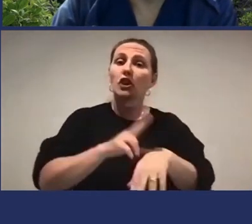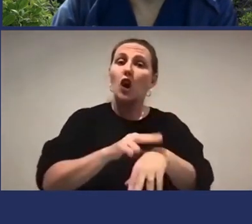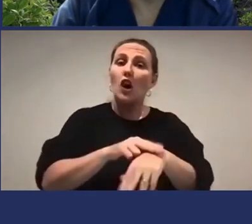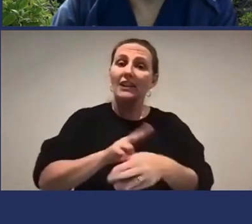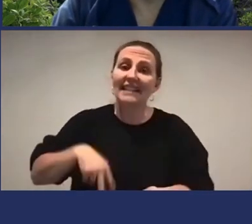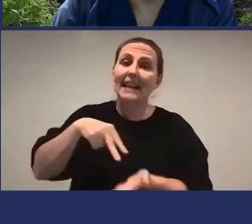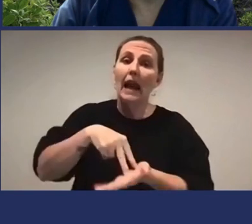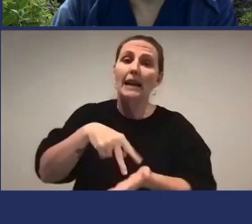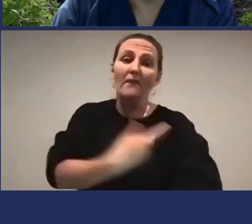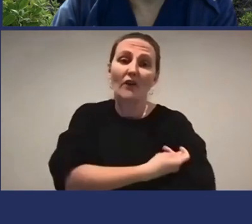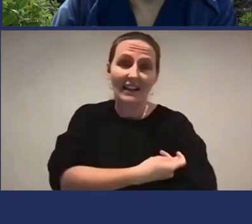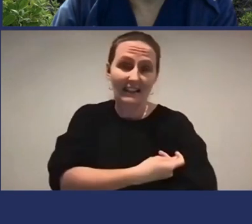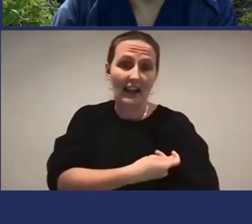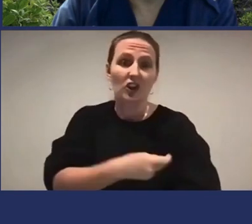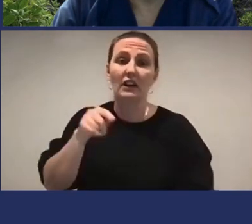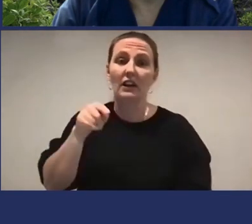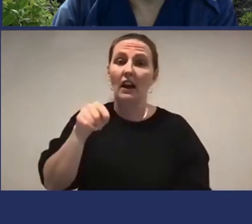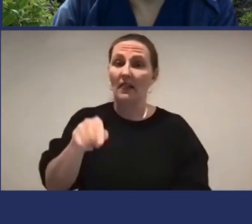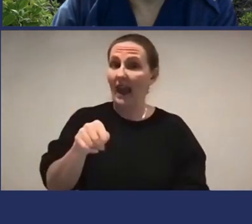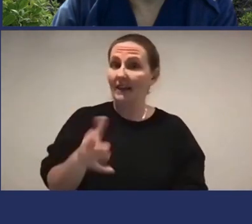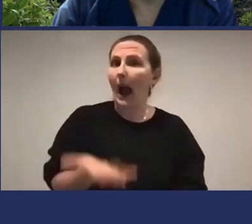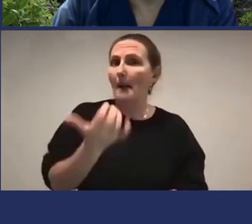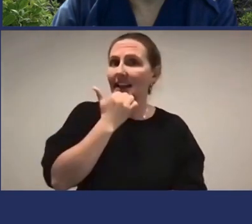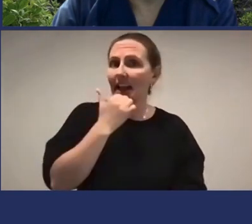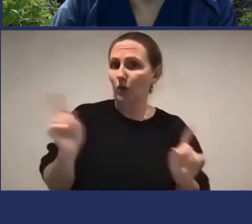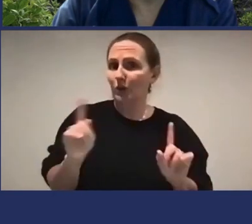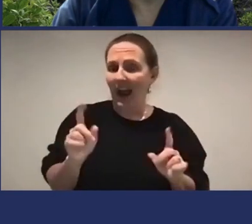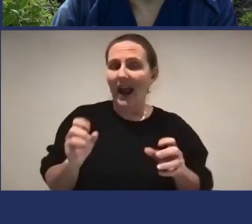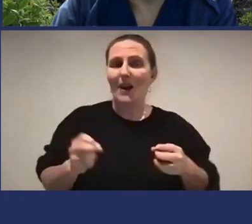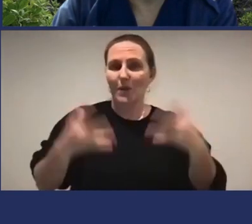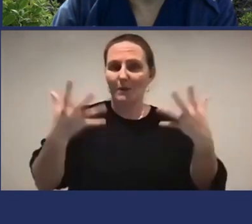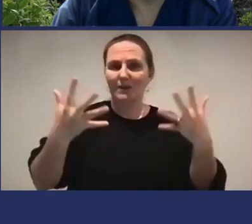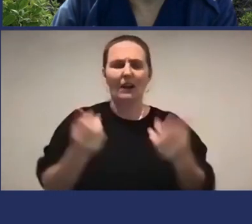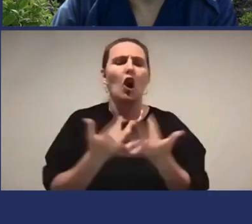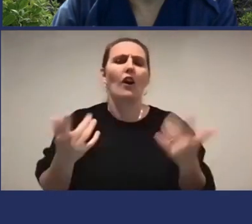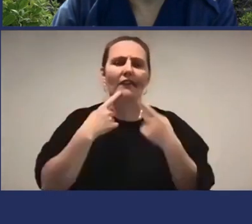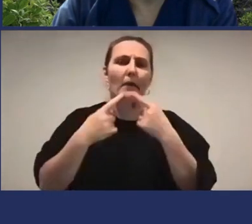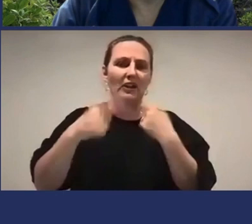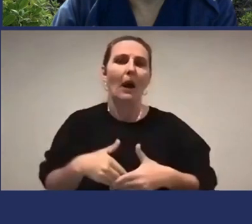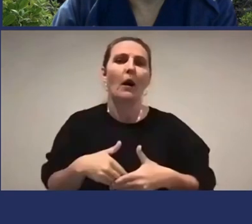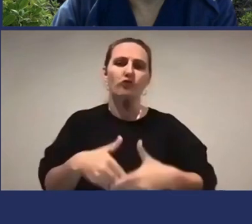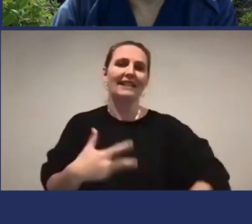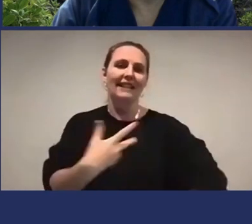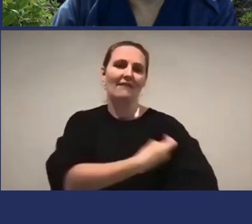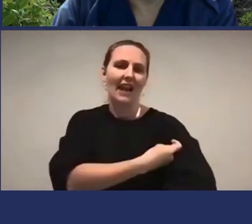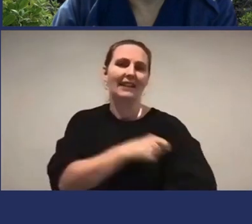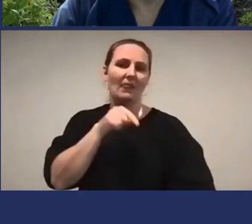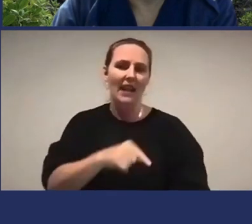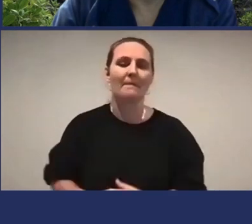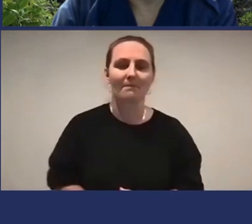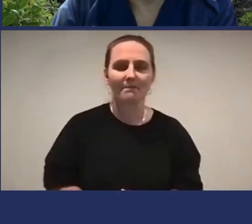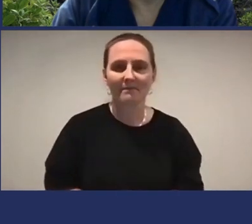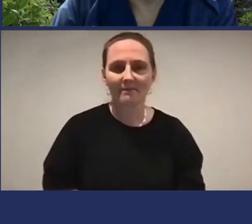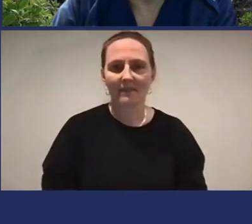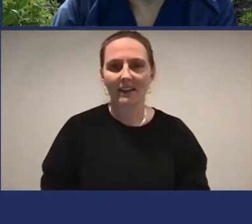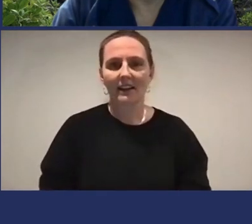updated today with a whole section on pregnancy and the vaccine. Amazing. Awesome. Thank you very much for that question